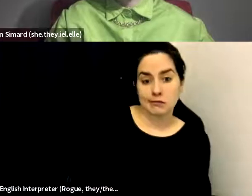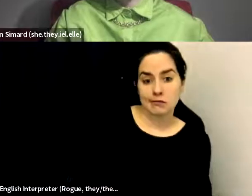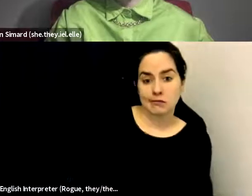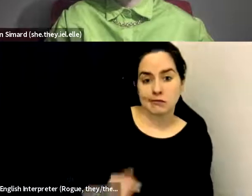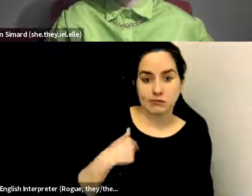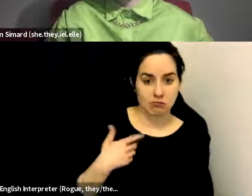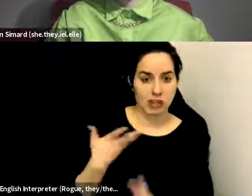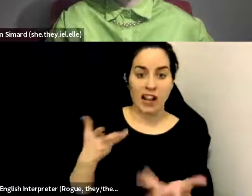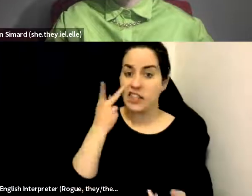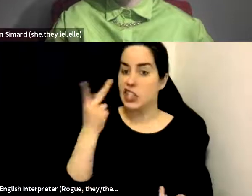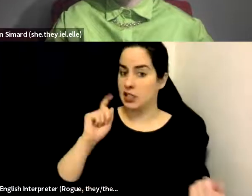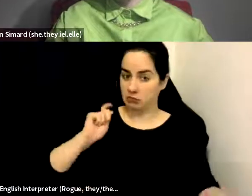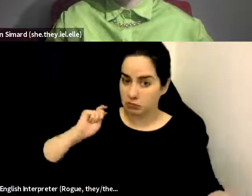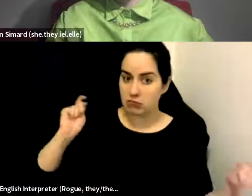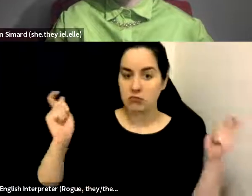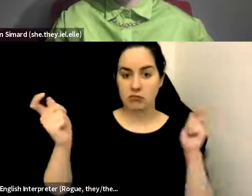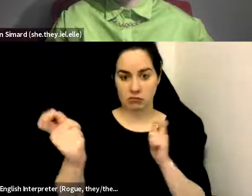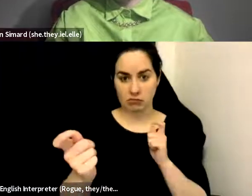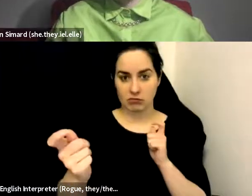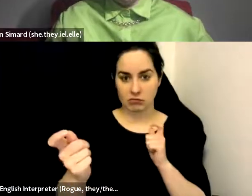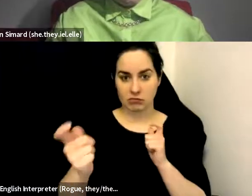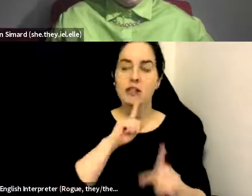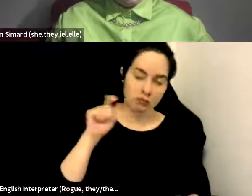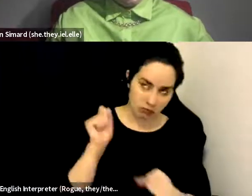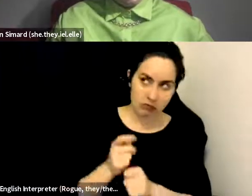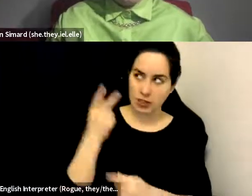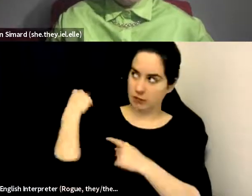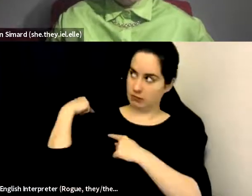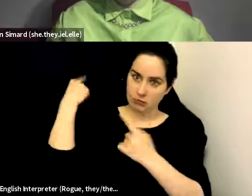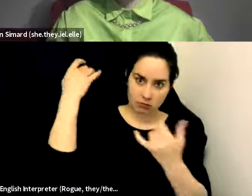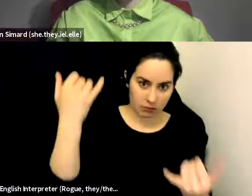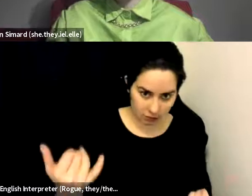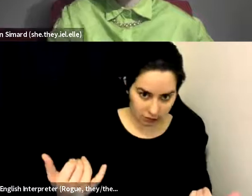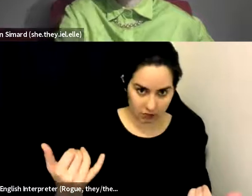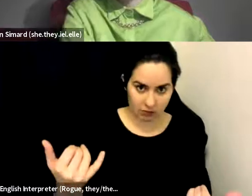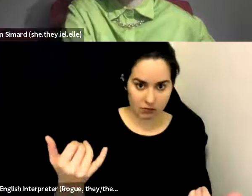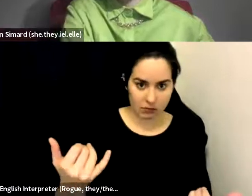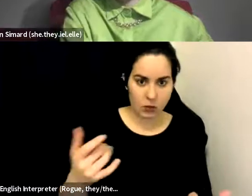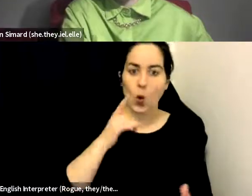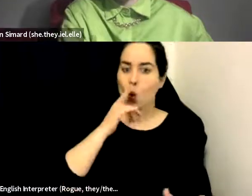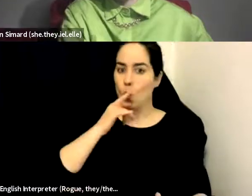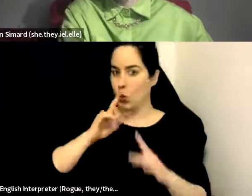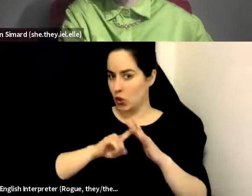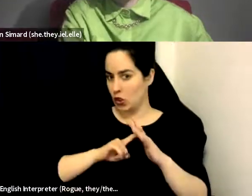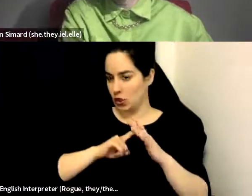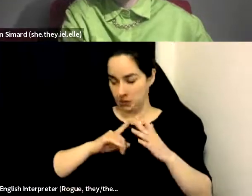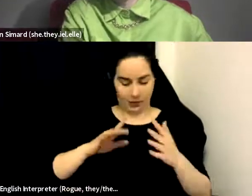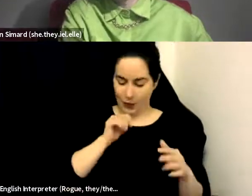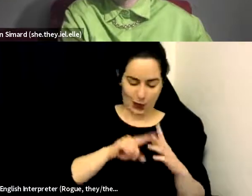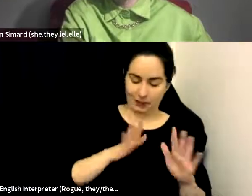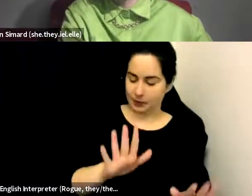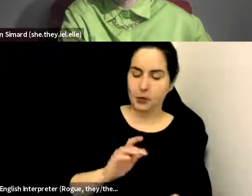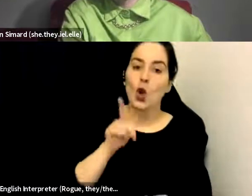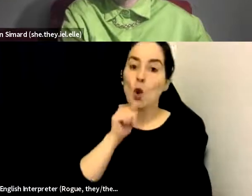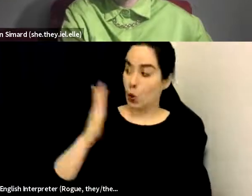I've been able to see a change, like track a change, in terms of whose stories are being told, who's telling those stories, and who's on